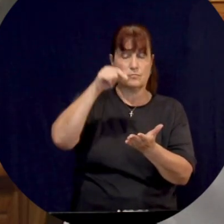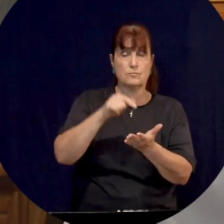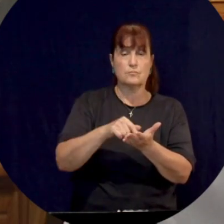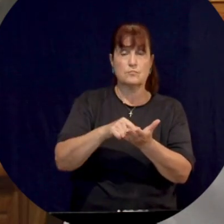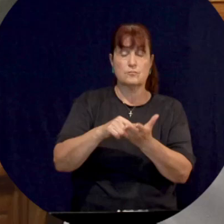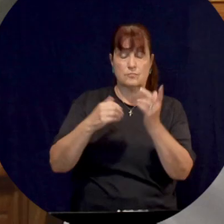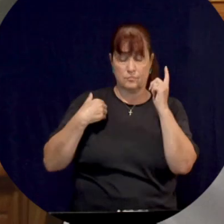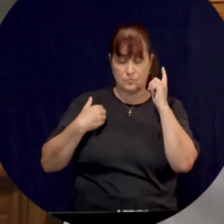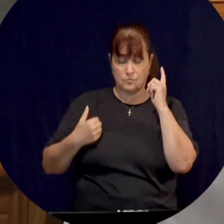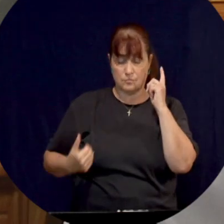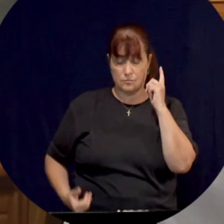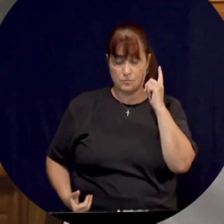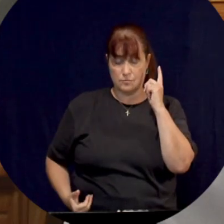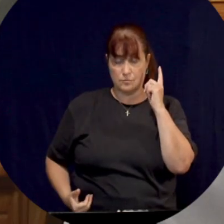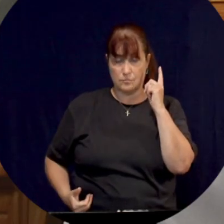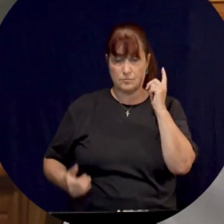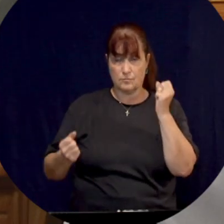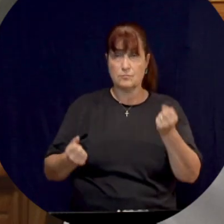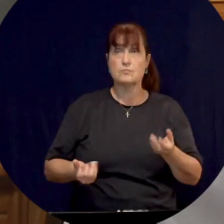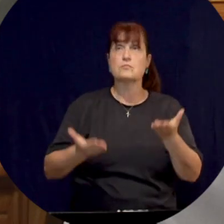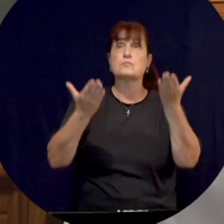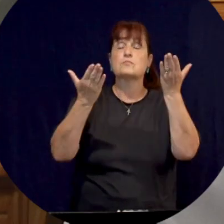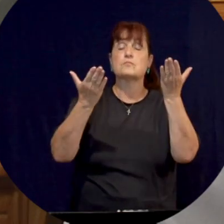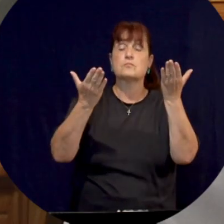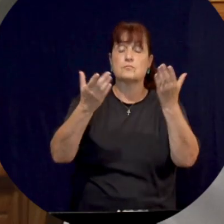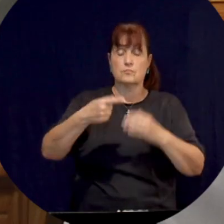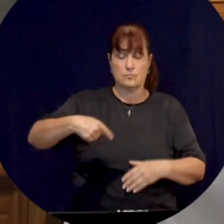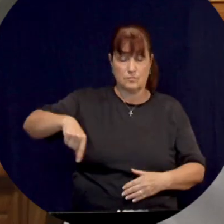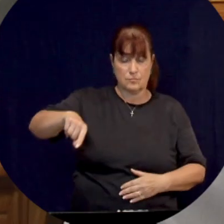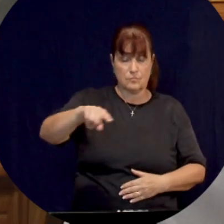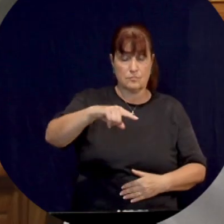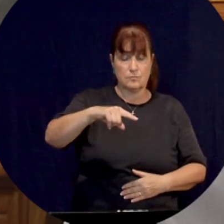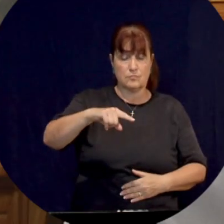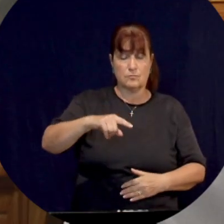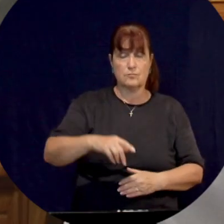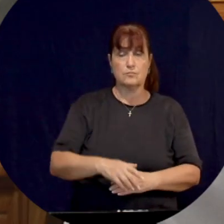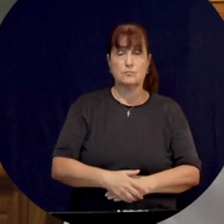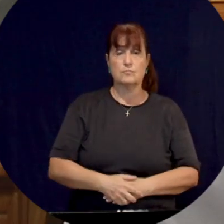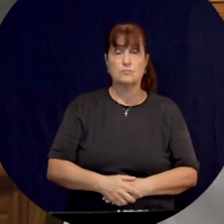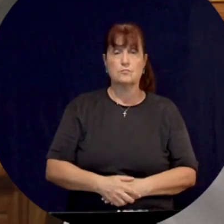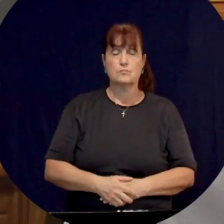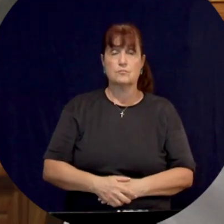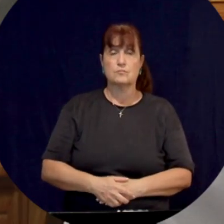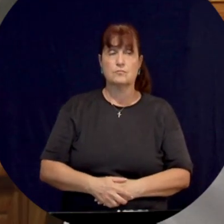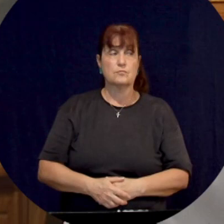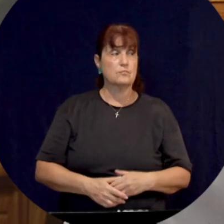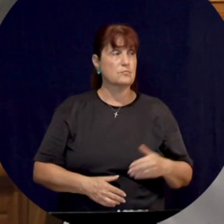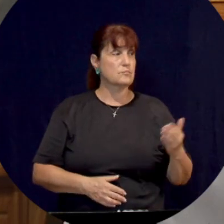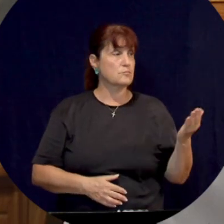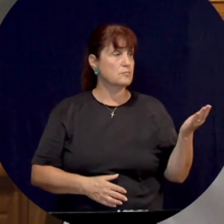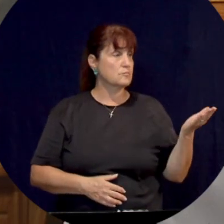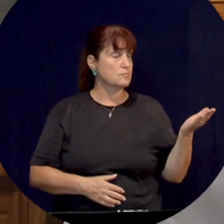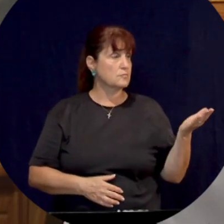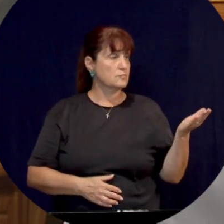of it, for this is my body, which will be given up for you."